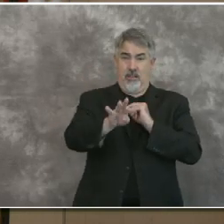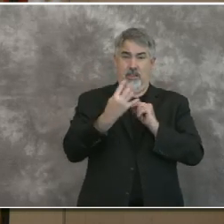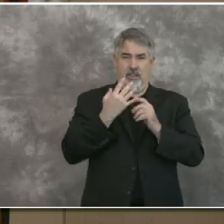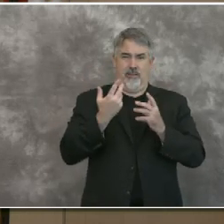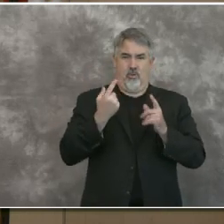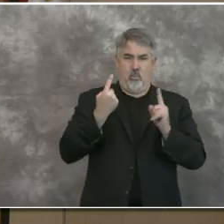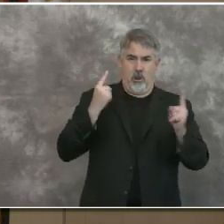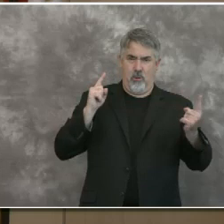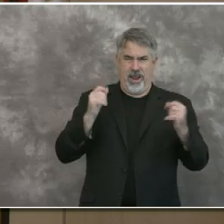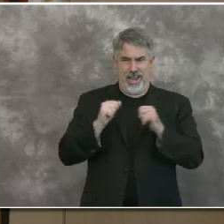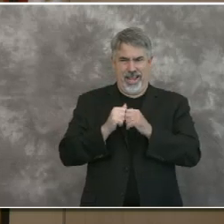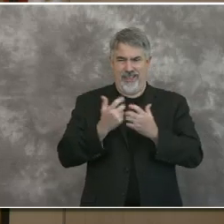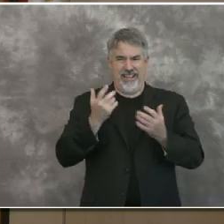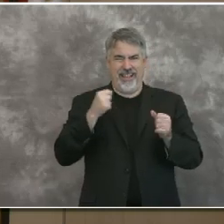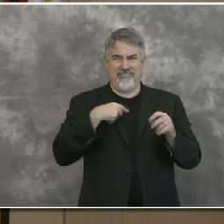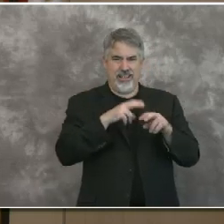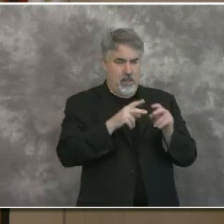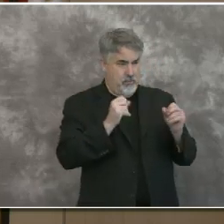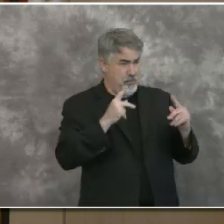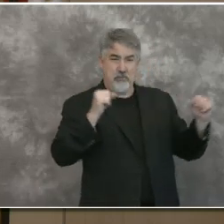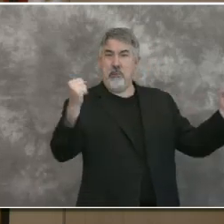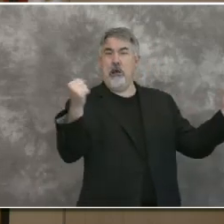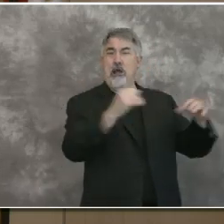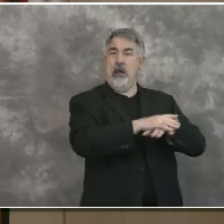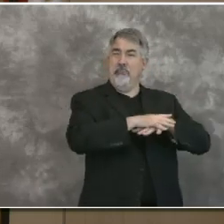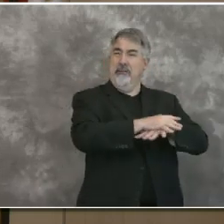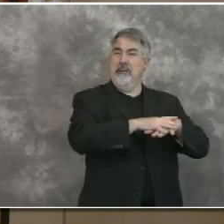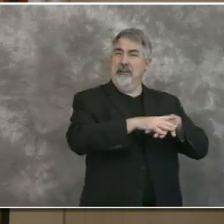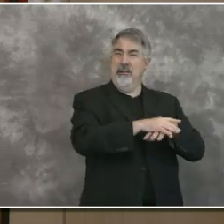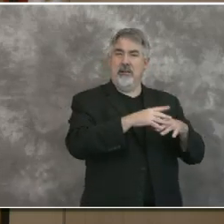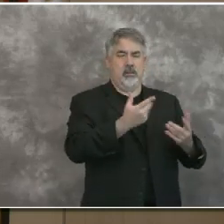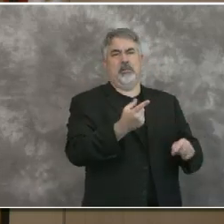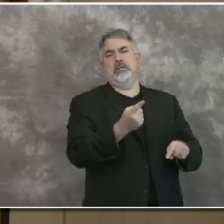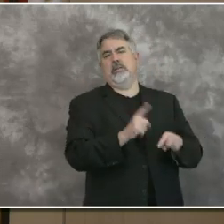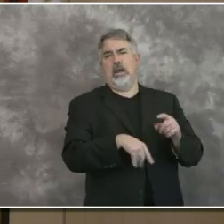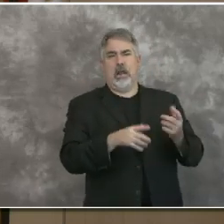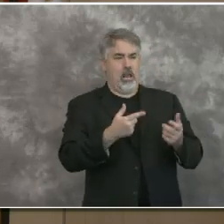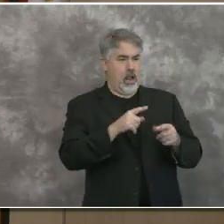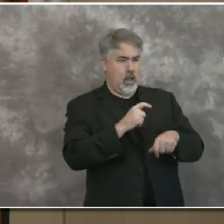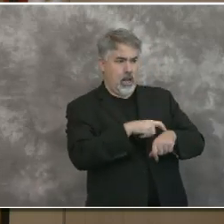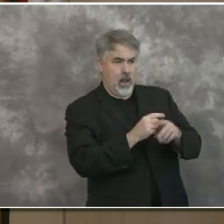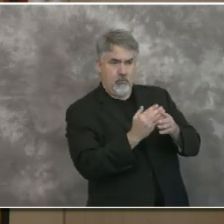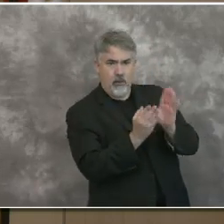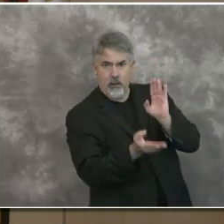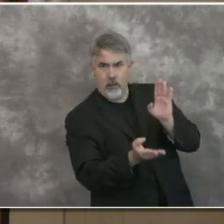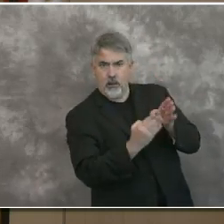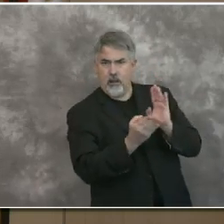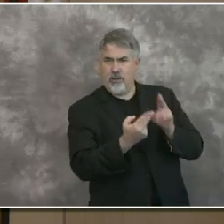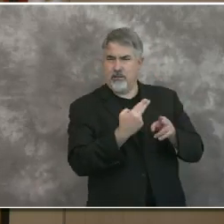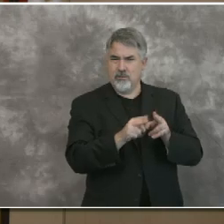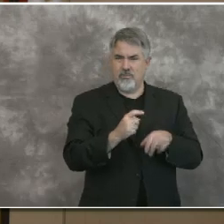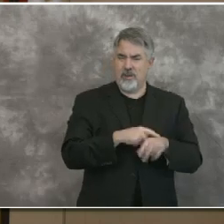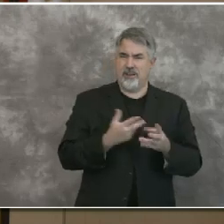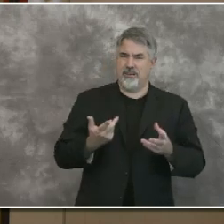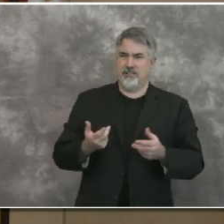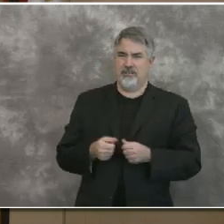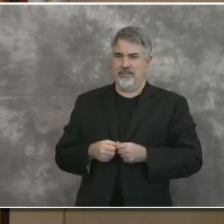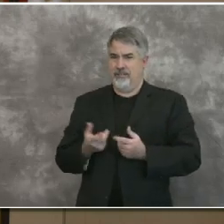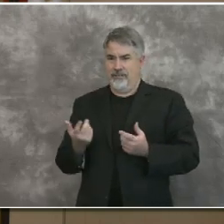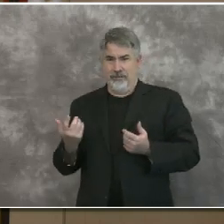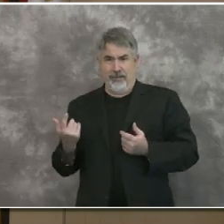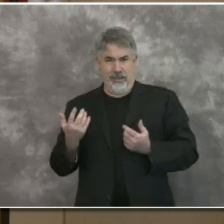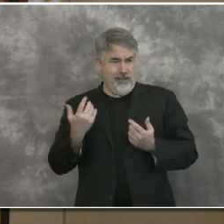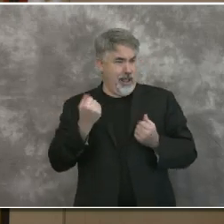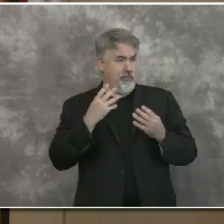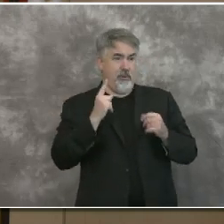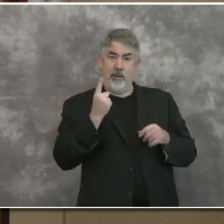involved, and also on the duration, how long would an entity be in a particular business. And you can, and actually this is